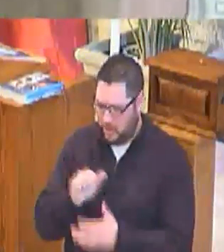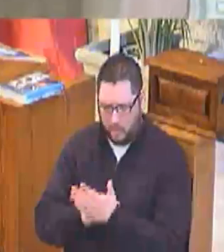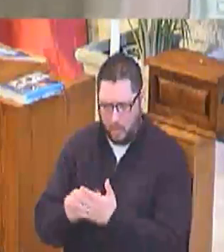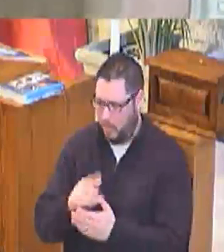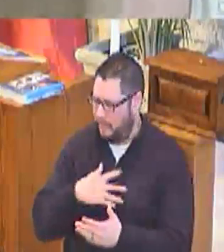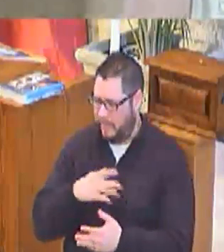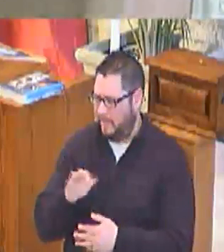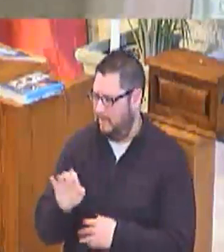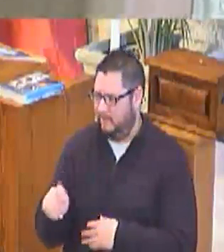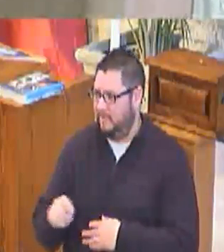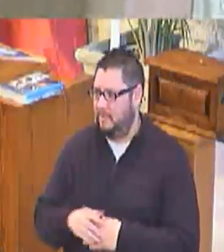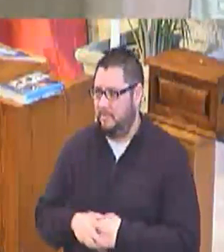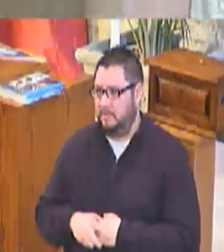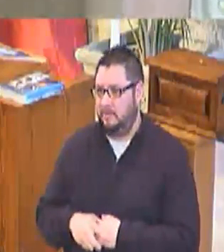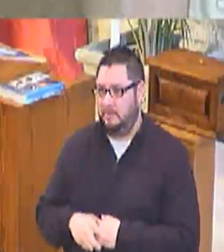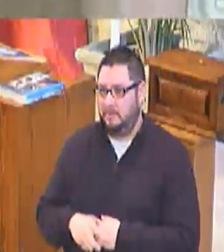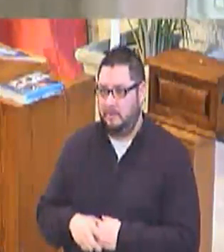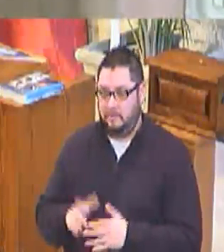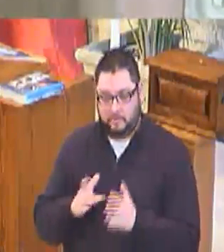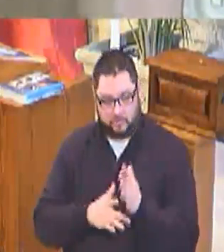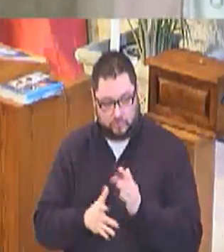my feet.